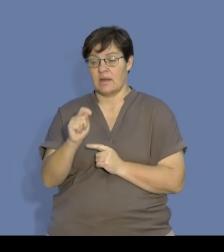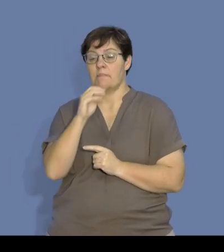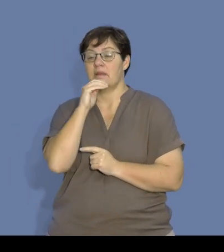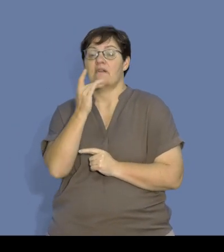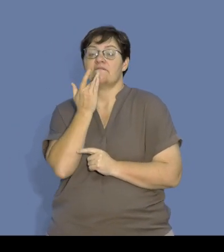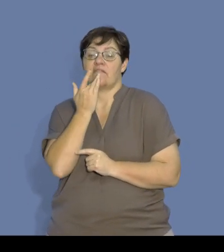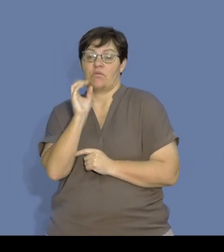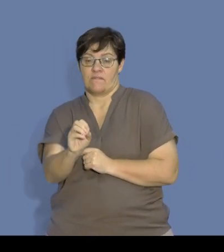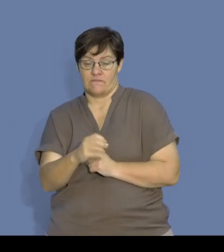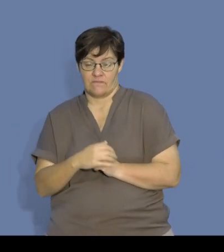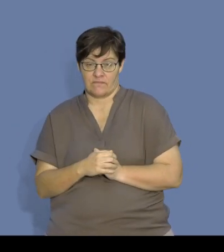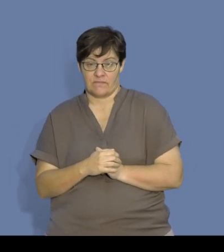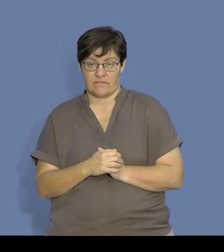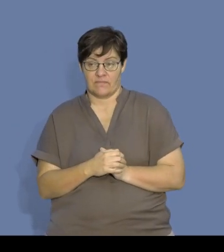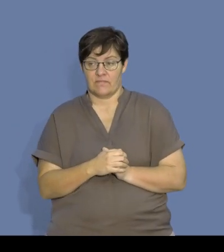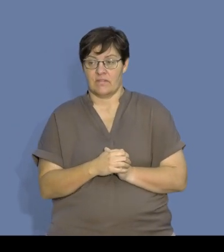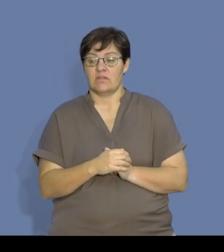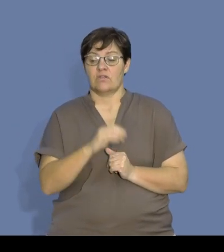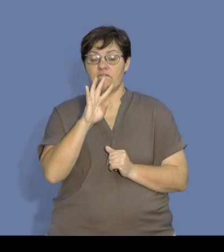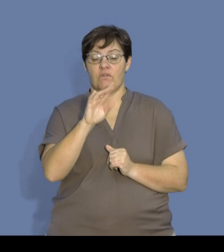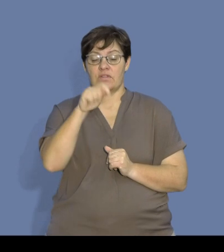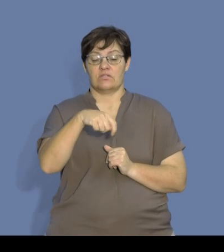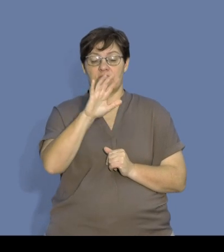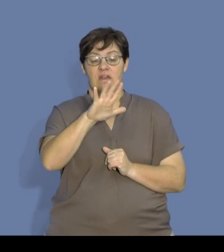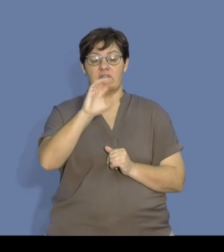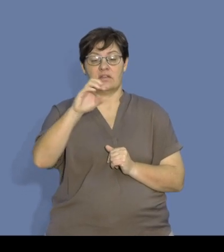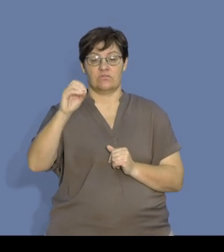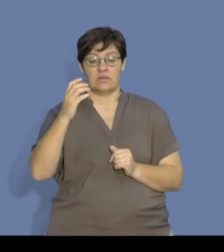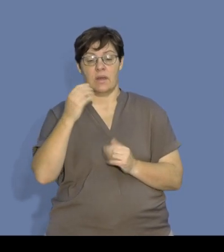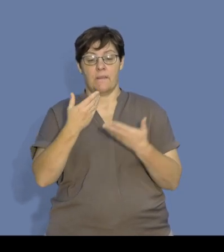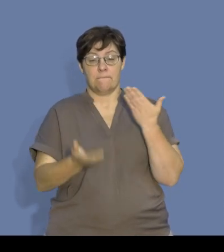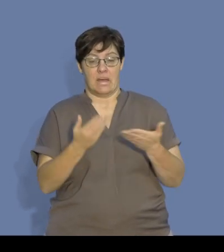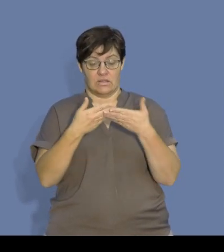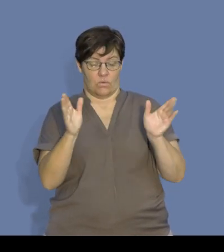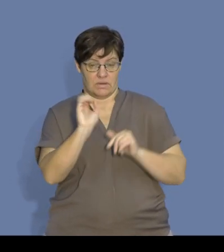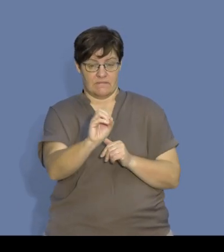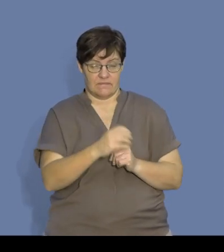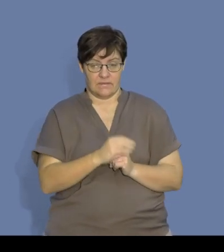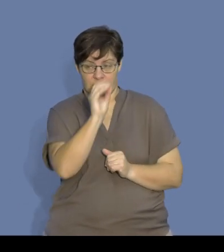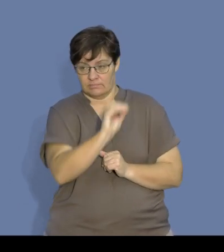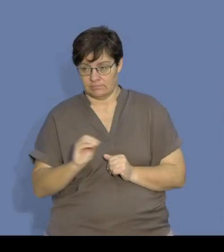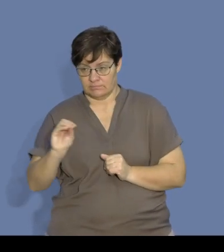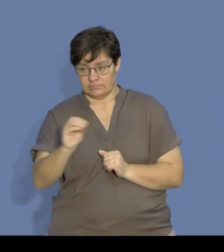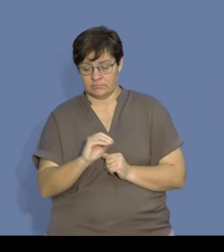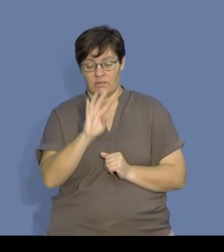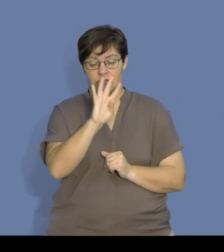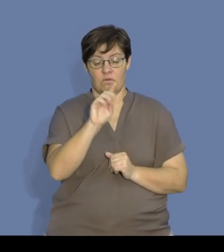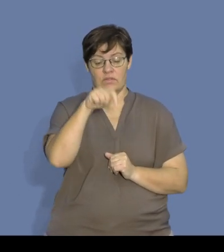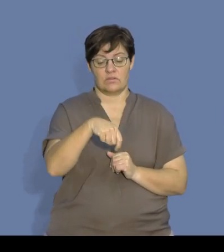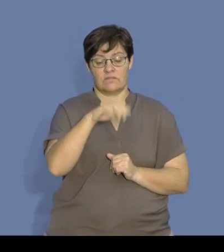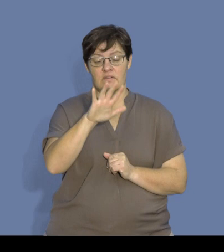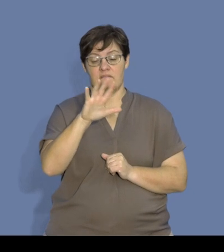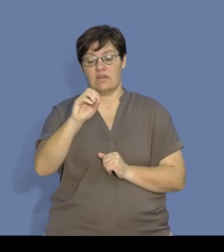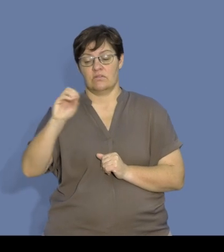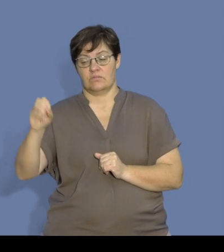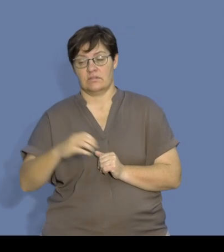but obviously credit implies it is favorable. Right, so 4,500 is his opening balance. So let's